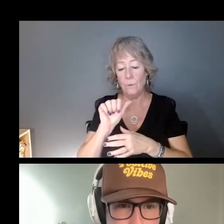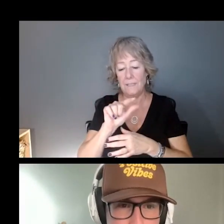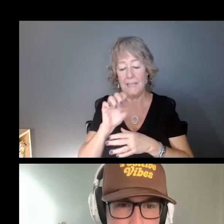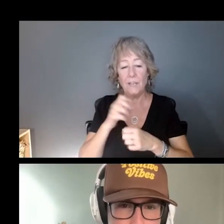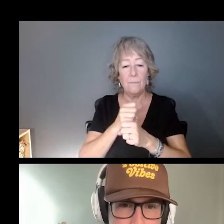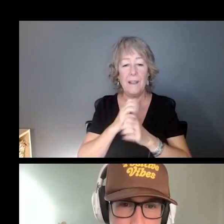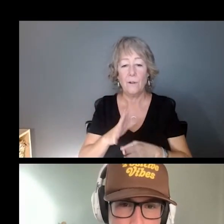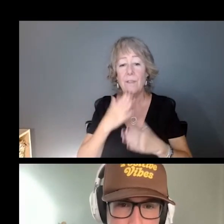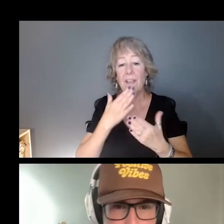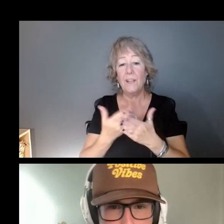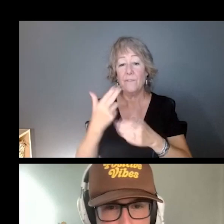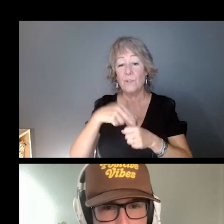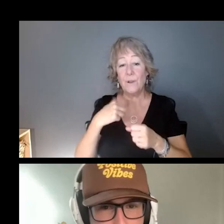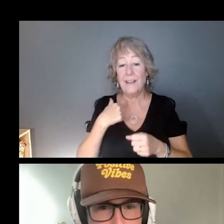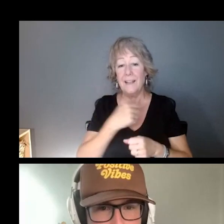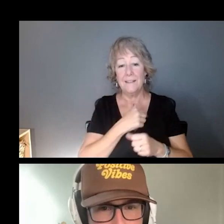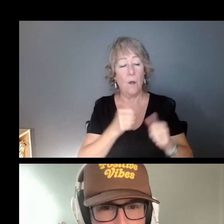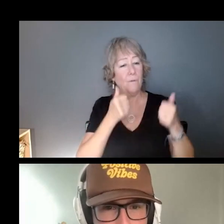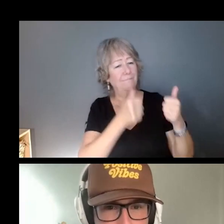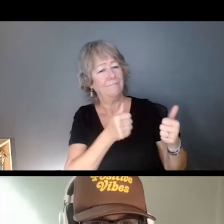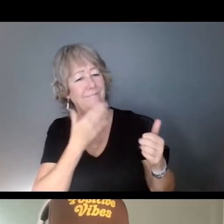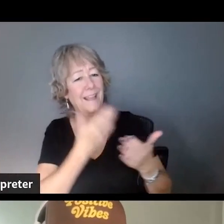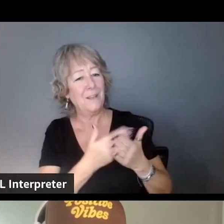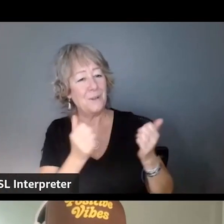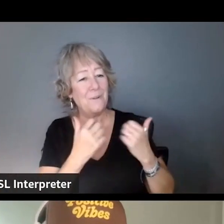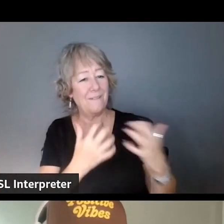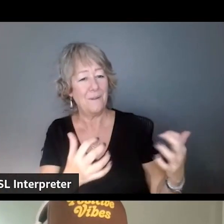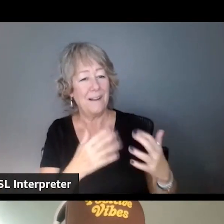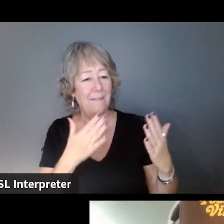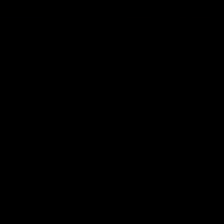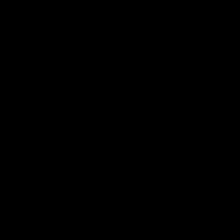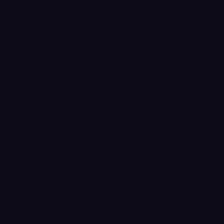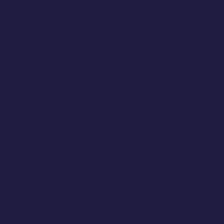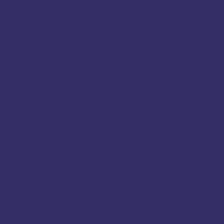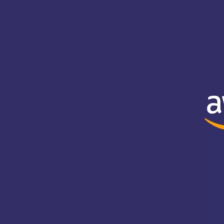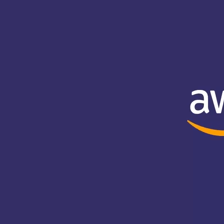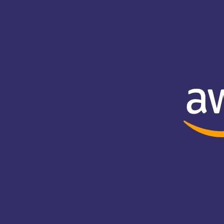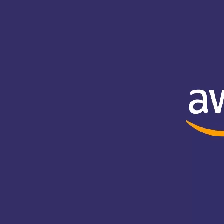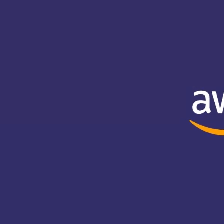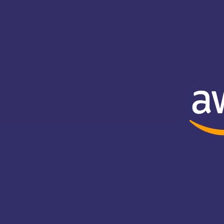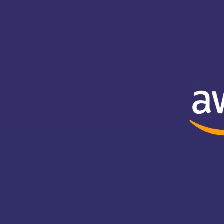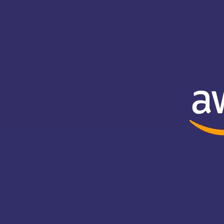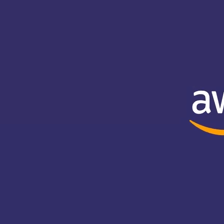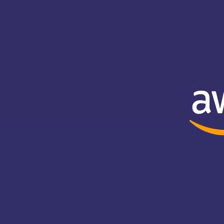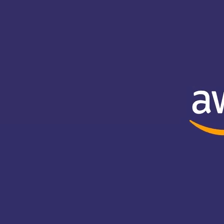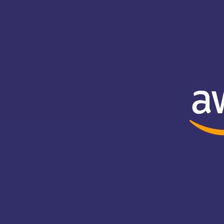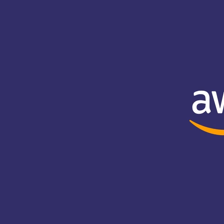you for joining us today, Kimberly. Yep. Thank you, everyone. Have a good Friday. All right.